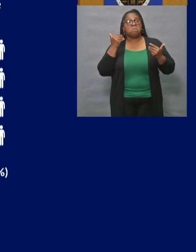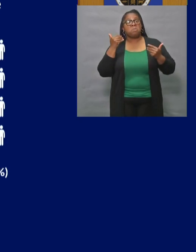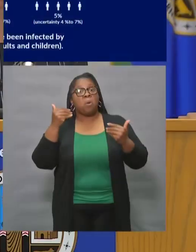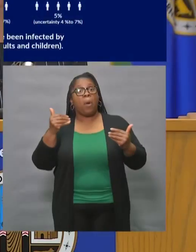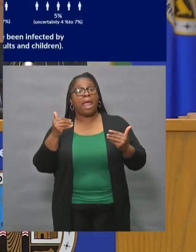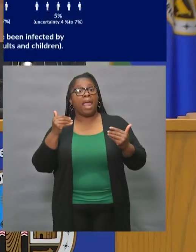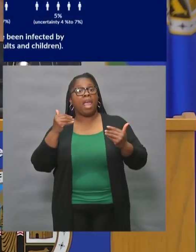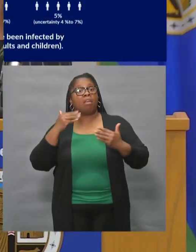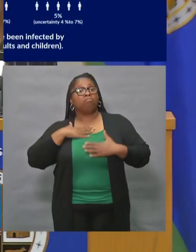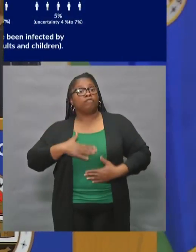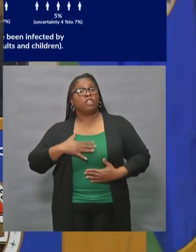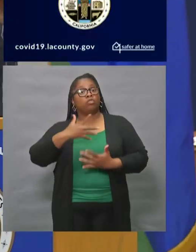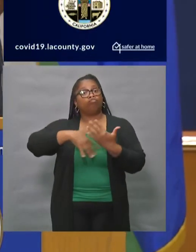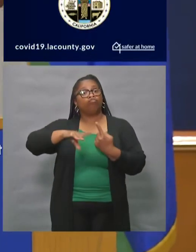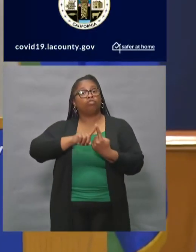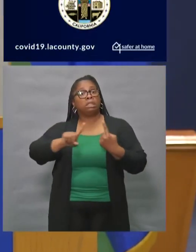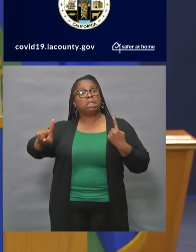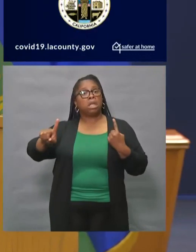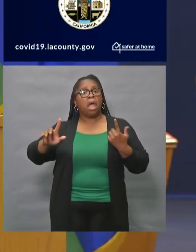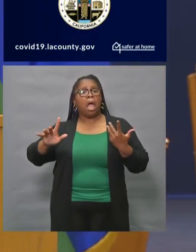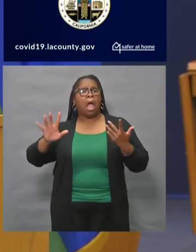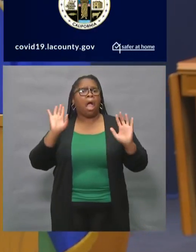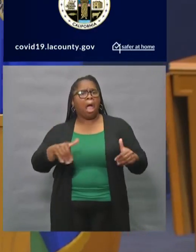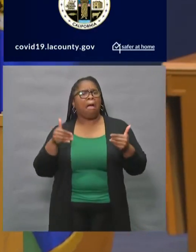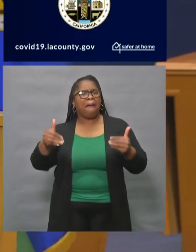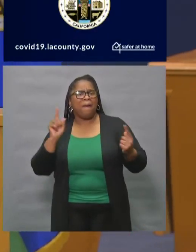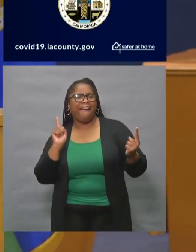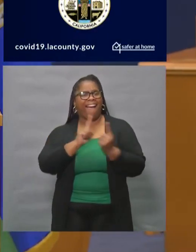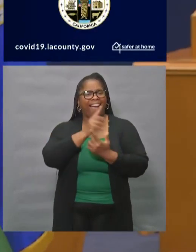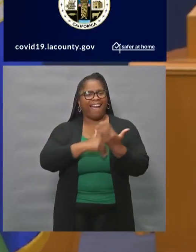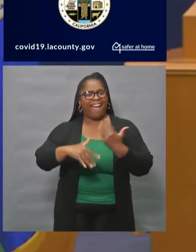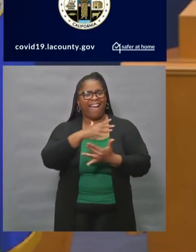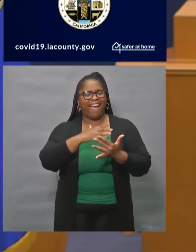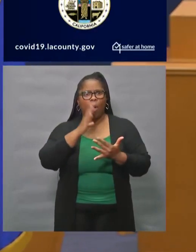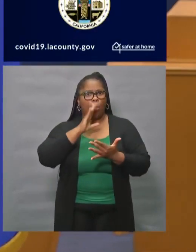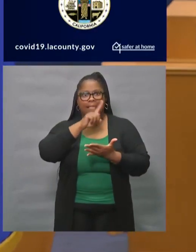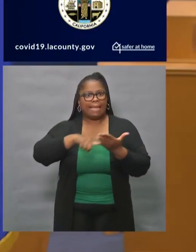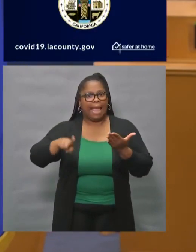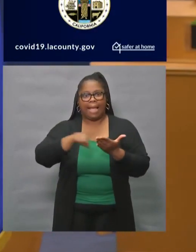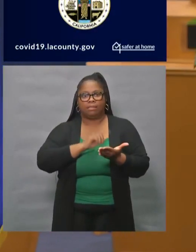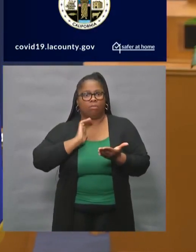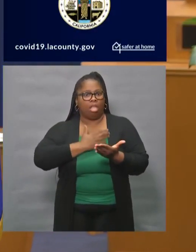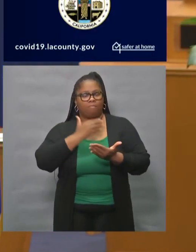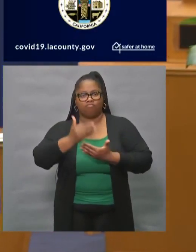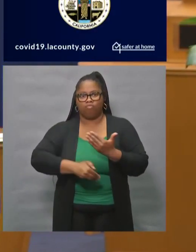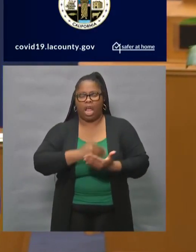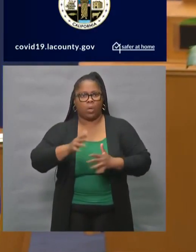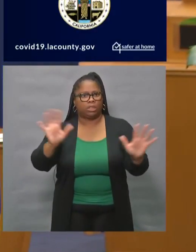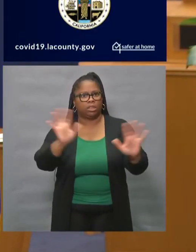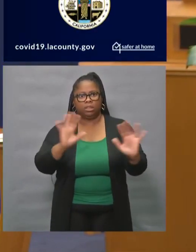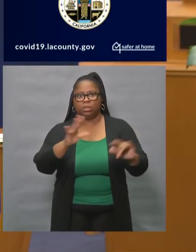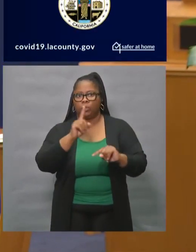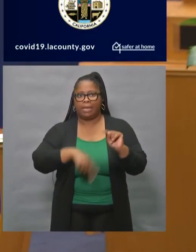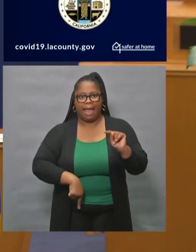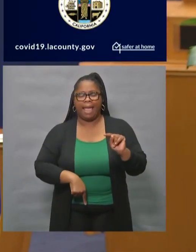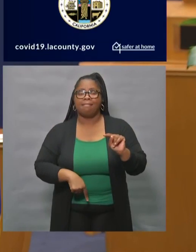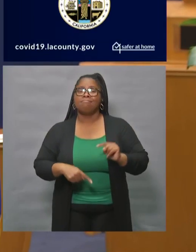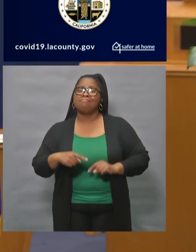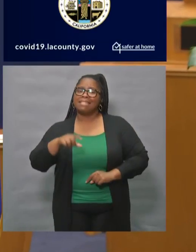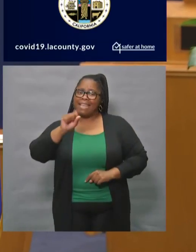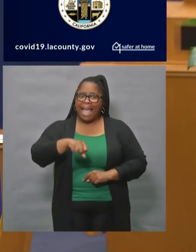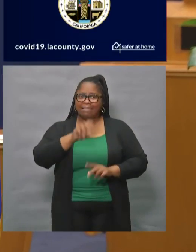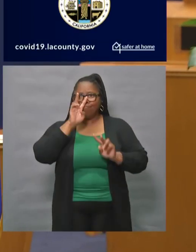and reverse all of that progress that we've made to date. So while I know we all look forward to the relaxation of the safer at home